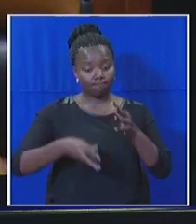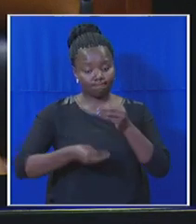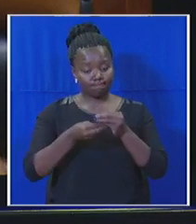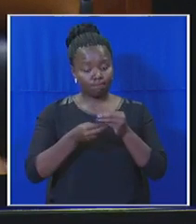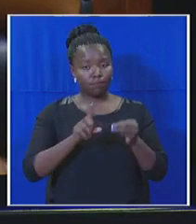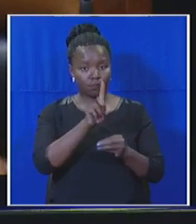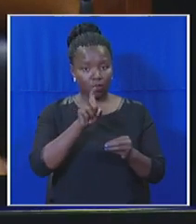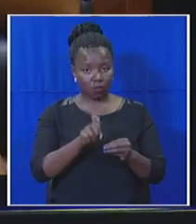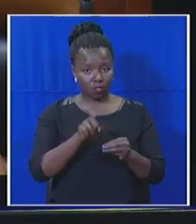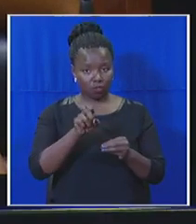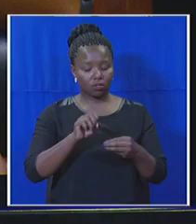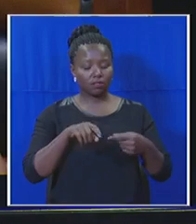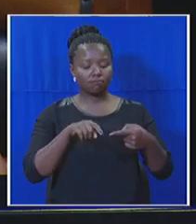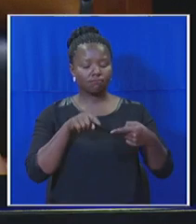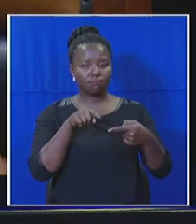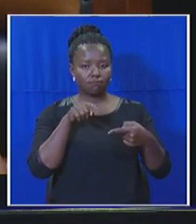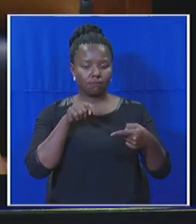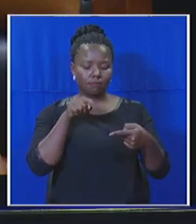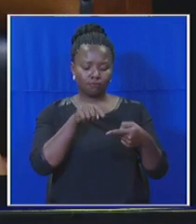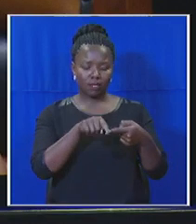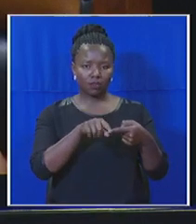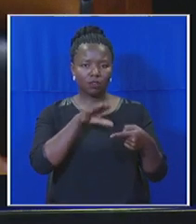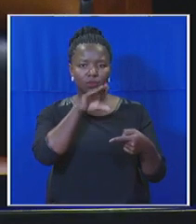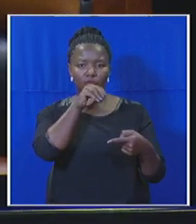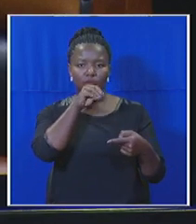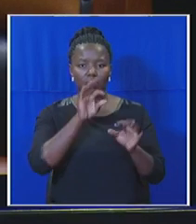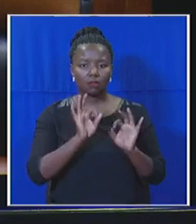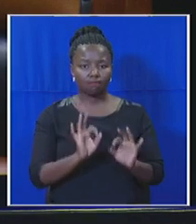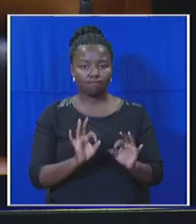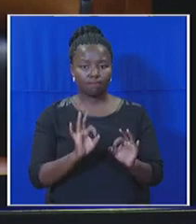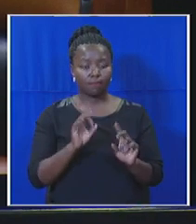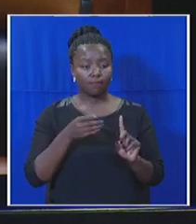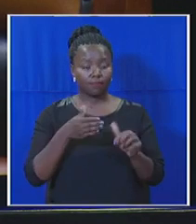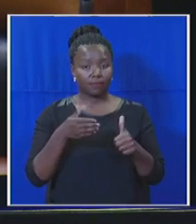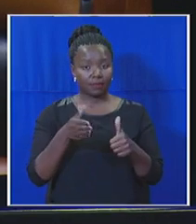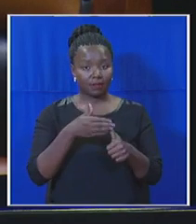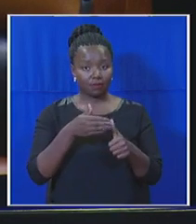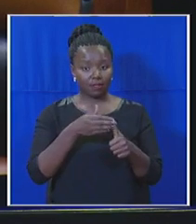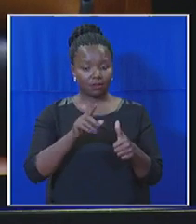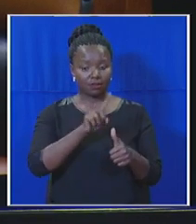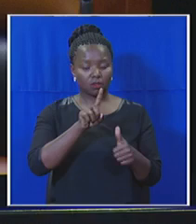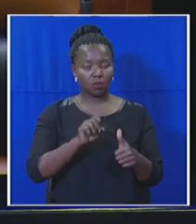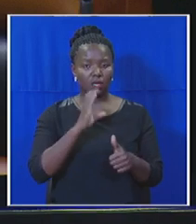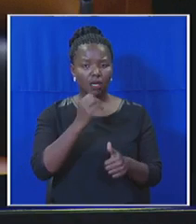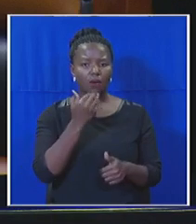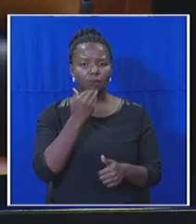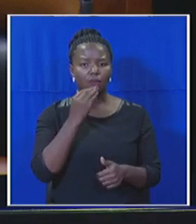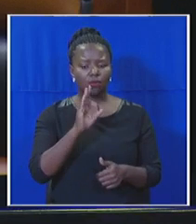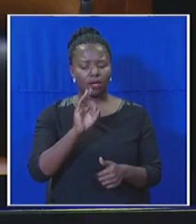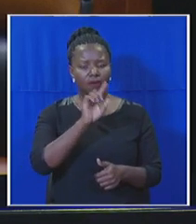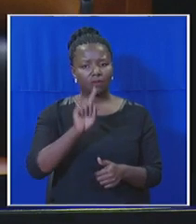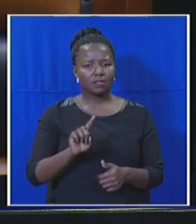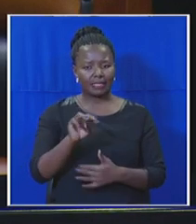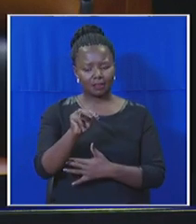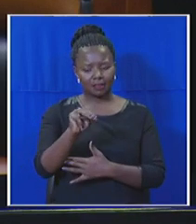they wish to ask a supplementary question. The first question has been asked by the Honorable F.Z. Majola,